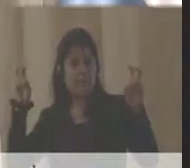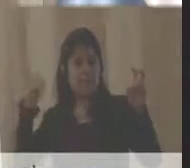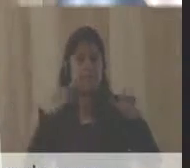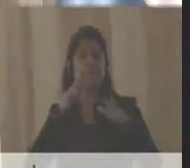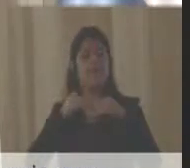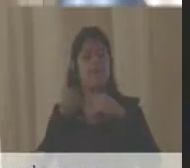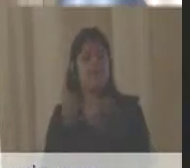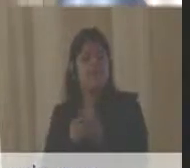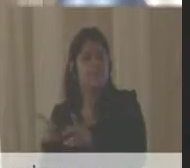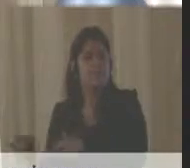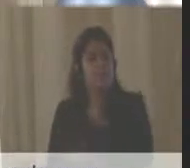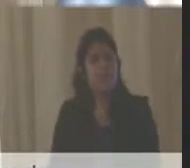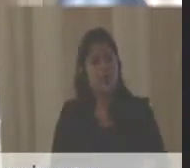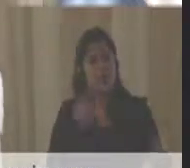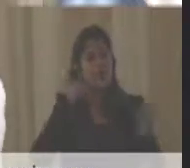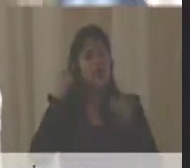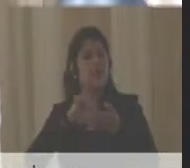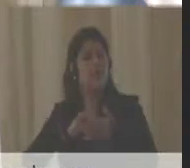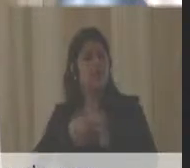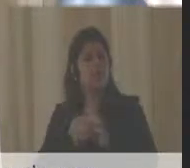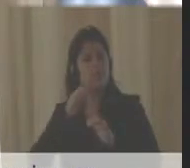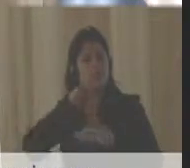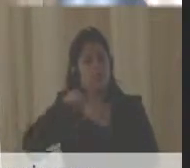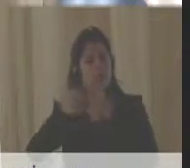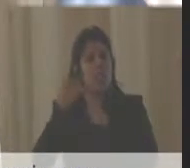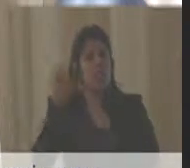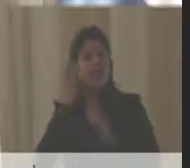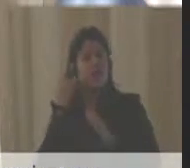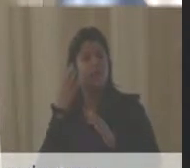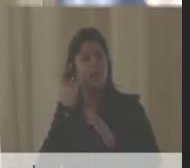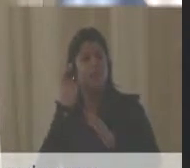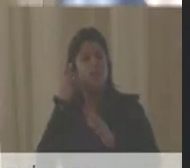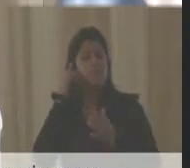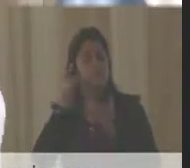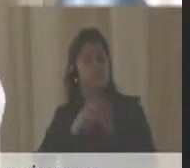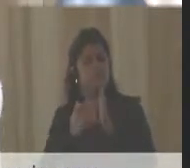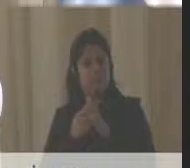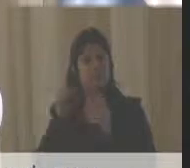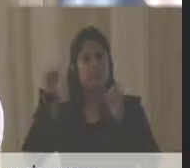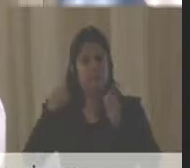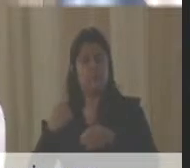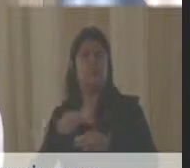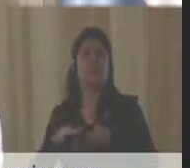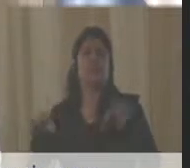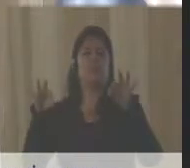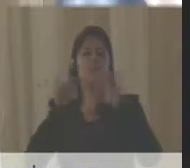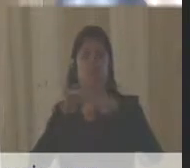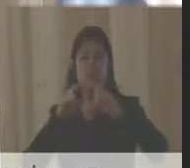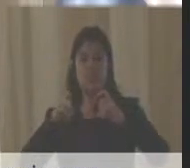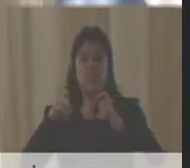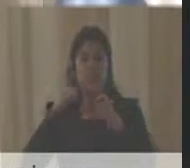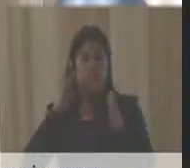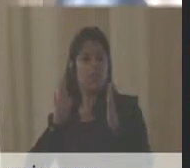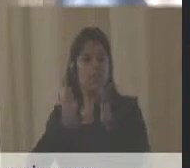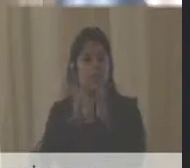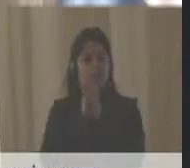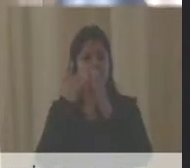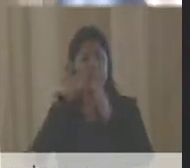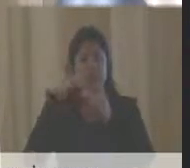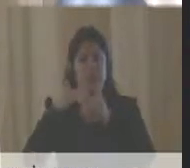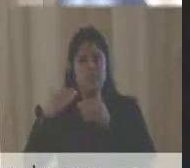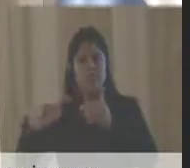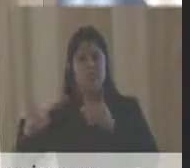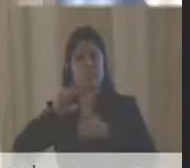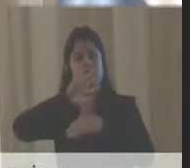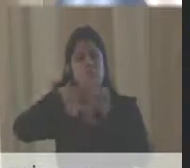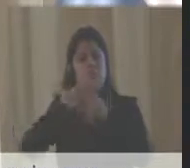communities in the planning and implementation with decision-making capacity is essential to mitigate the impact